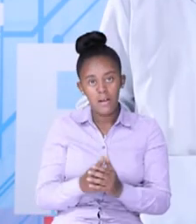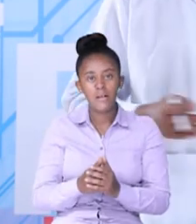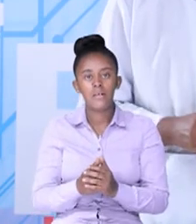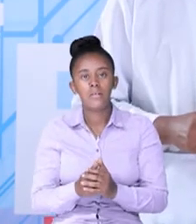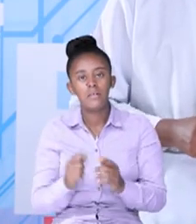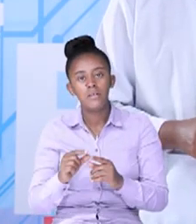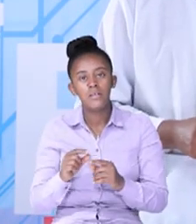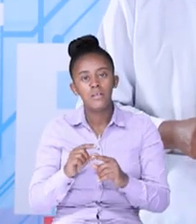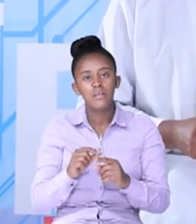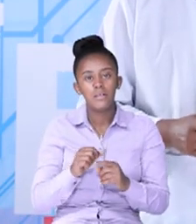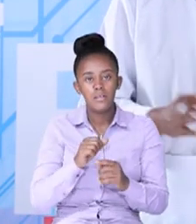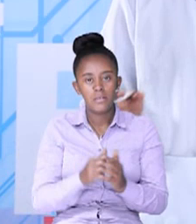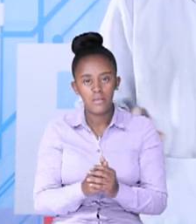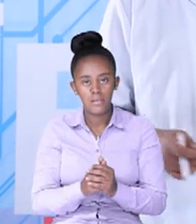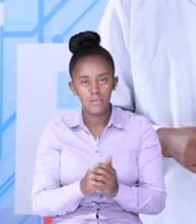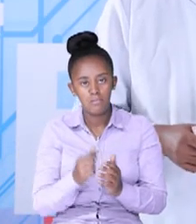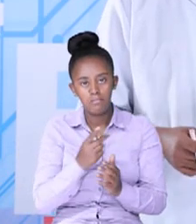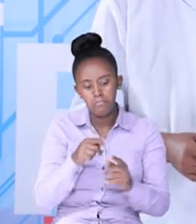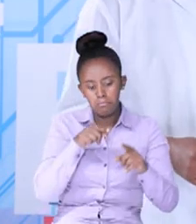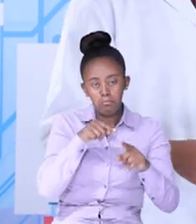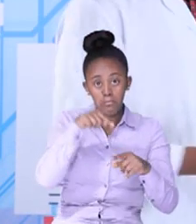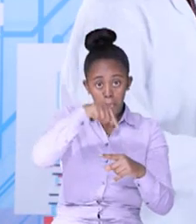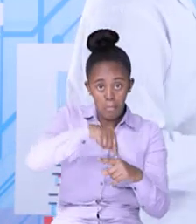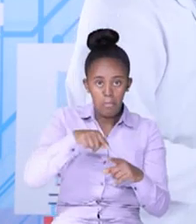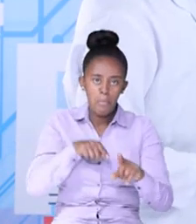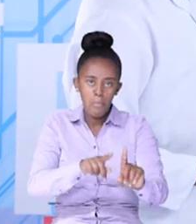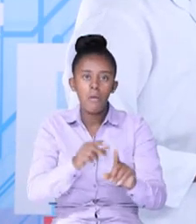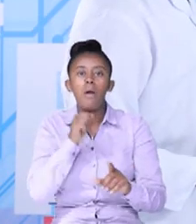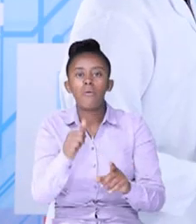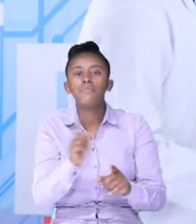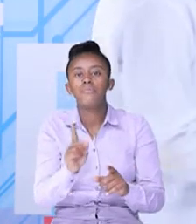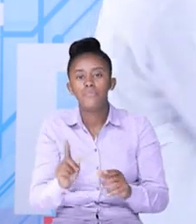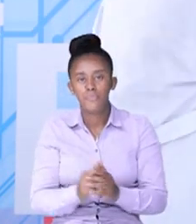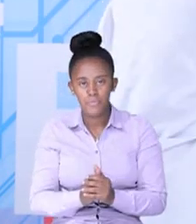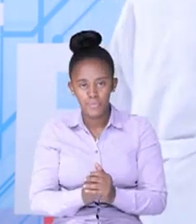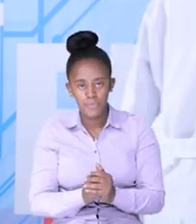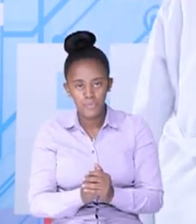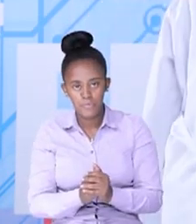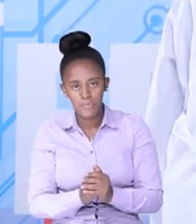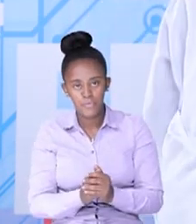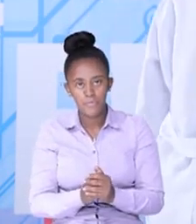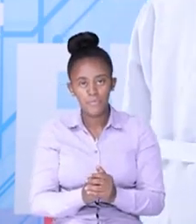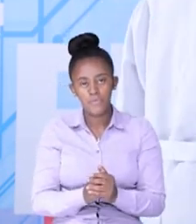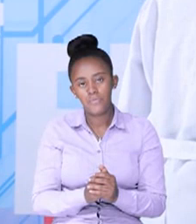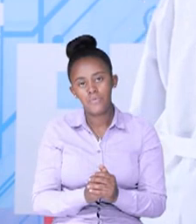neither parallel nor perpendicular, but at some angle theta? Meaning, for example, here you have